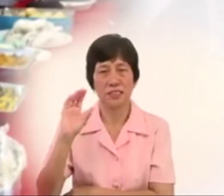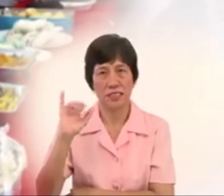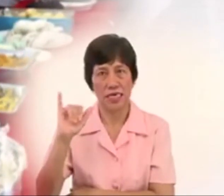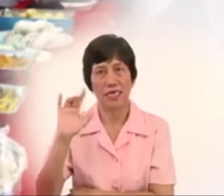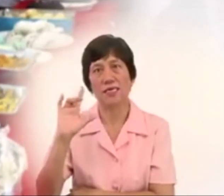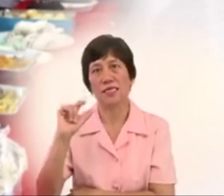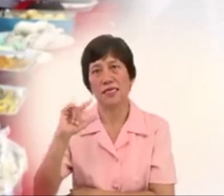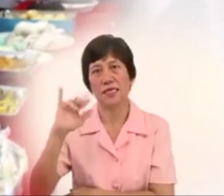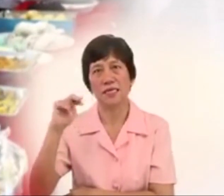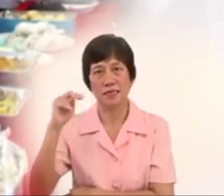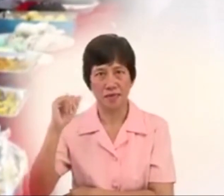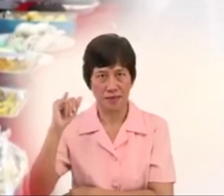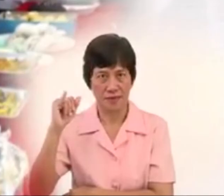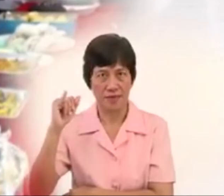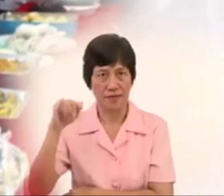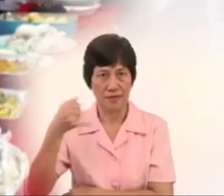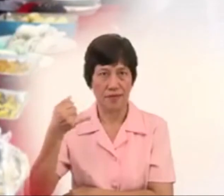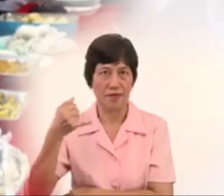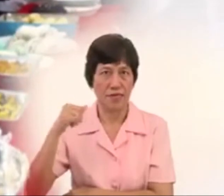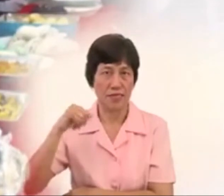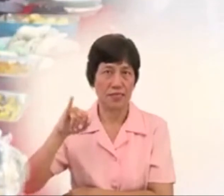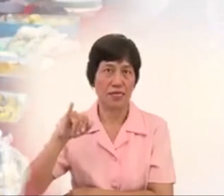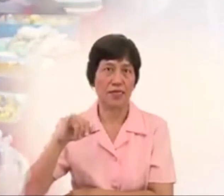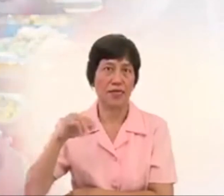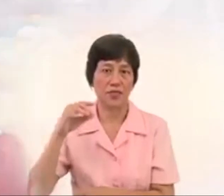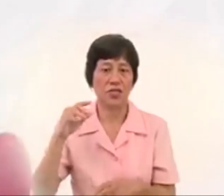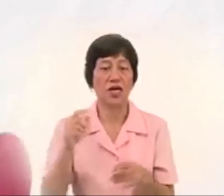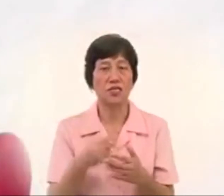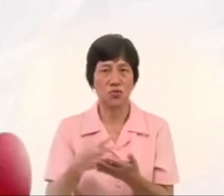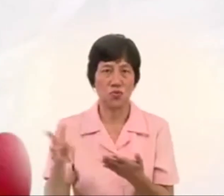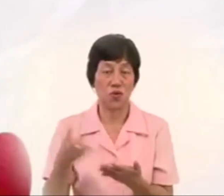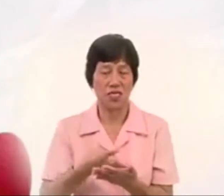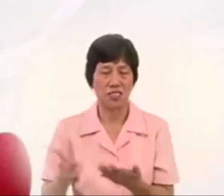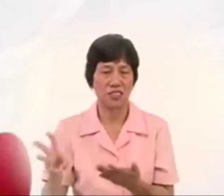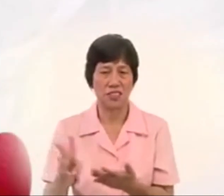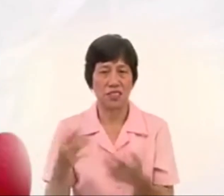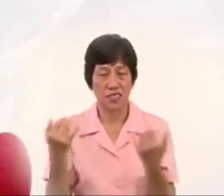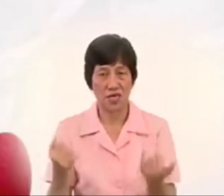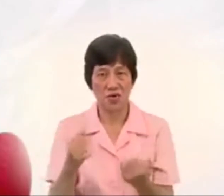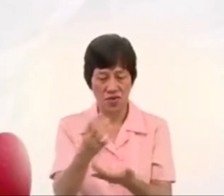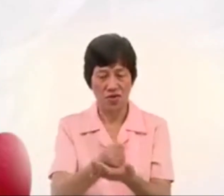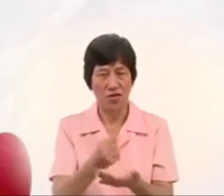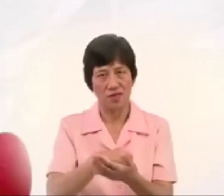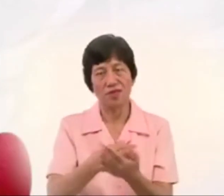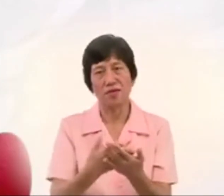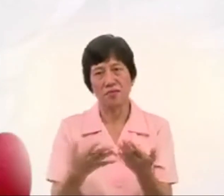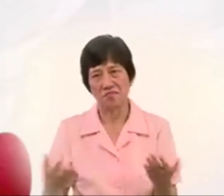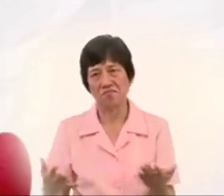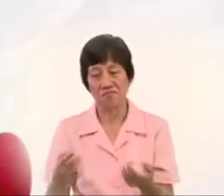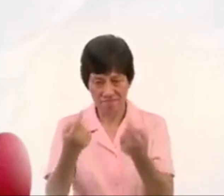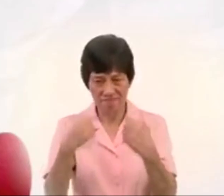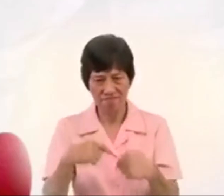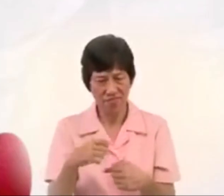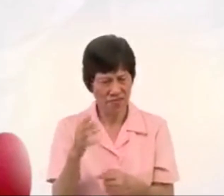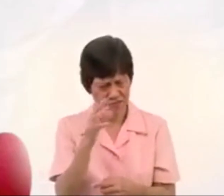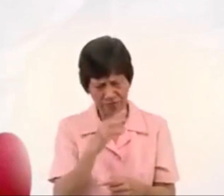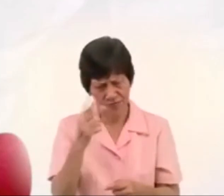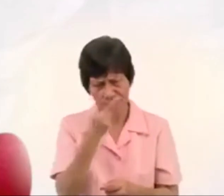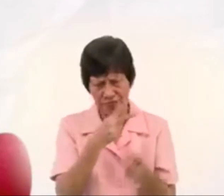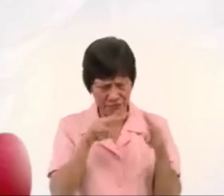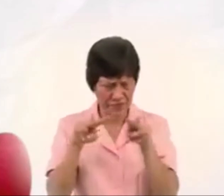trash. And now they're earning something. They came and they were looking around. They said the first